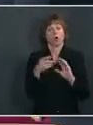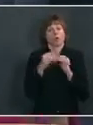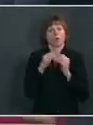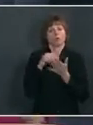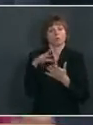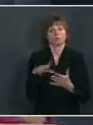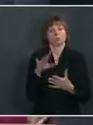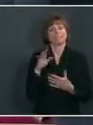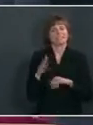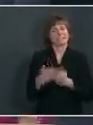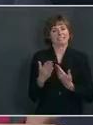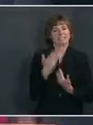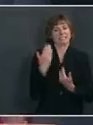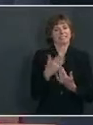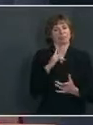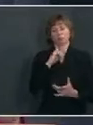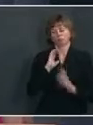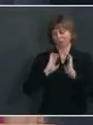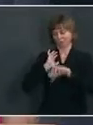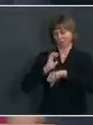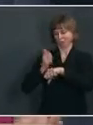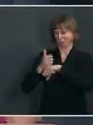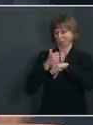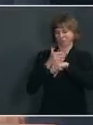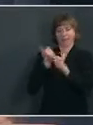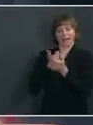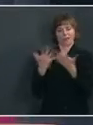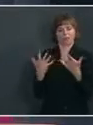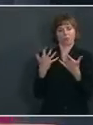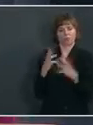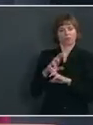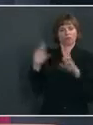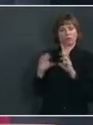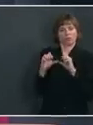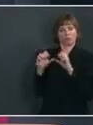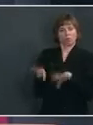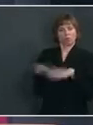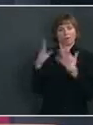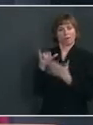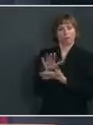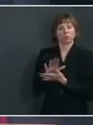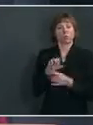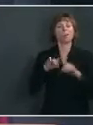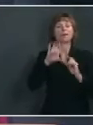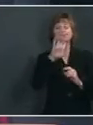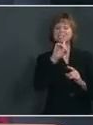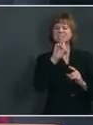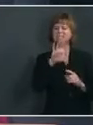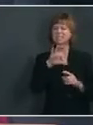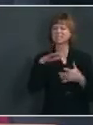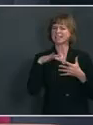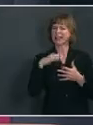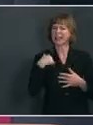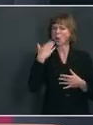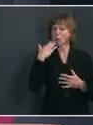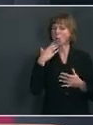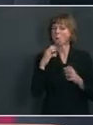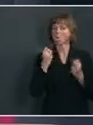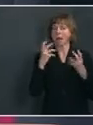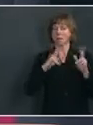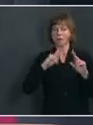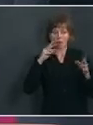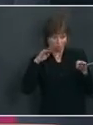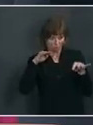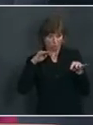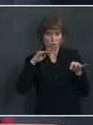to put in place the actions needed to keep the schools open. But the CDC study, which I know has gotten received a lot of attention,